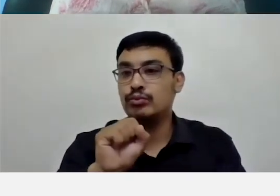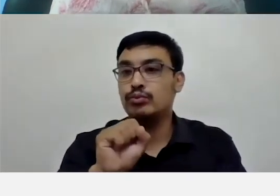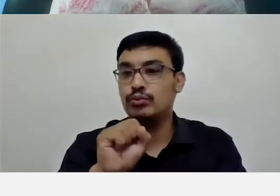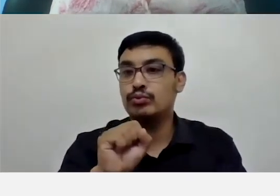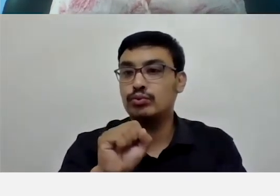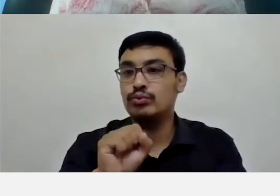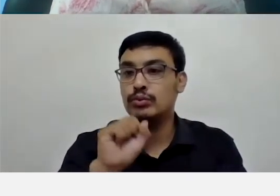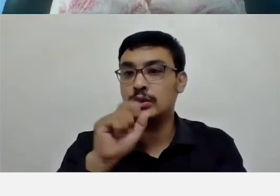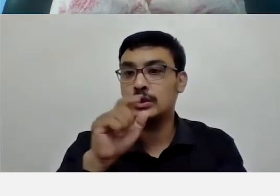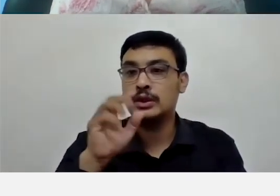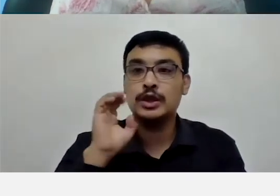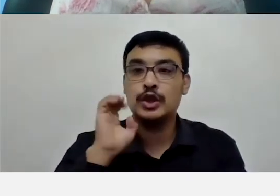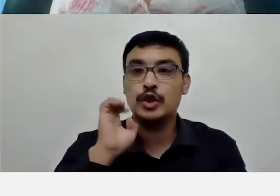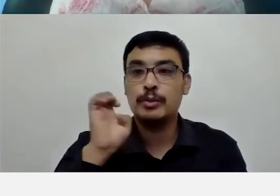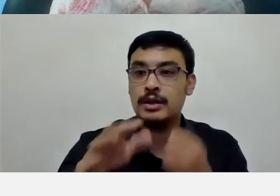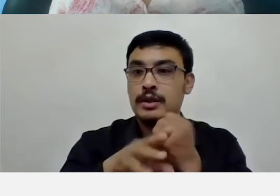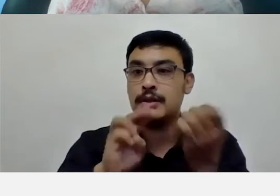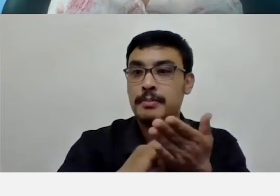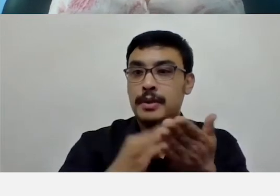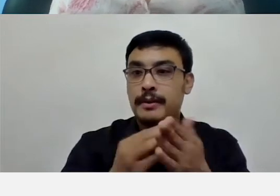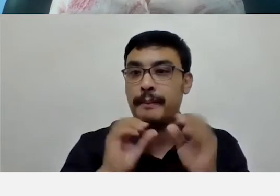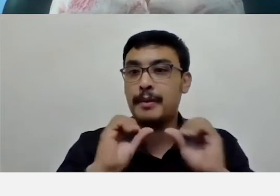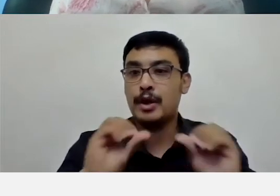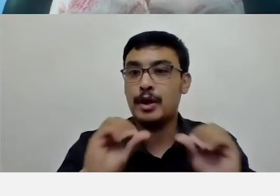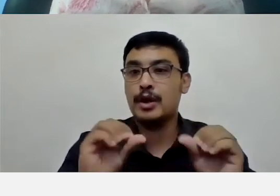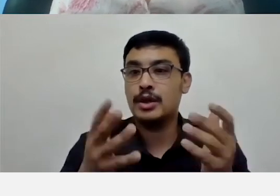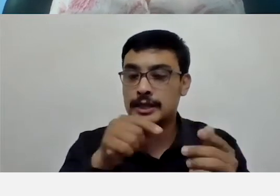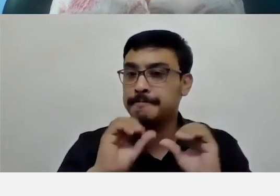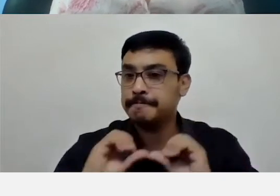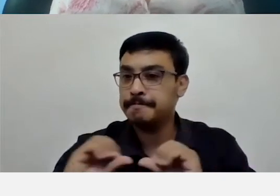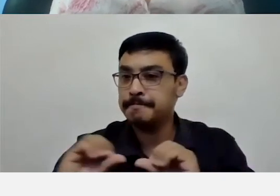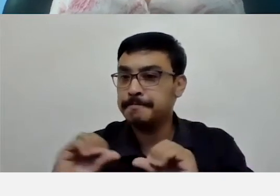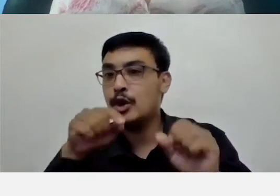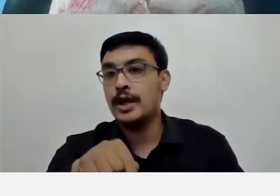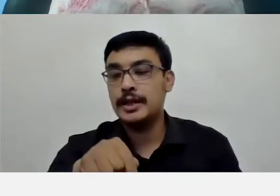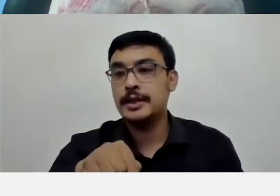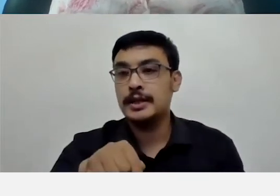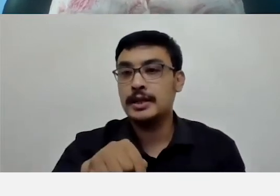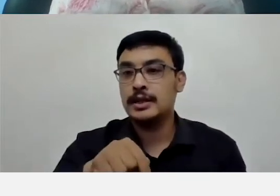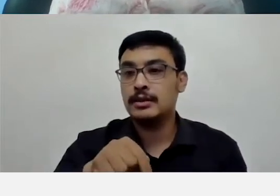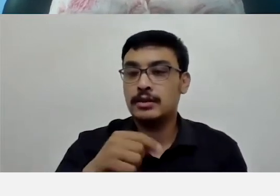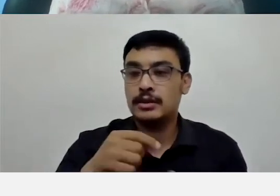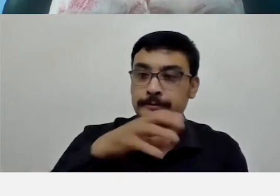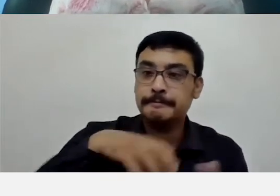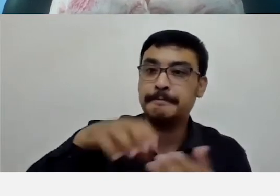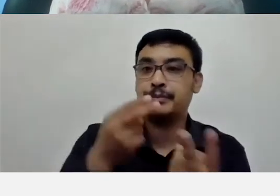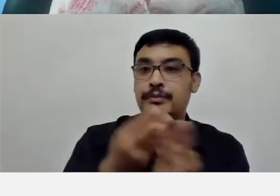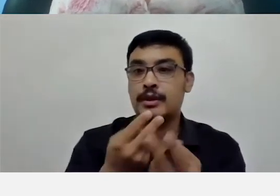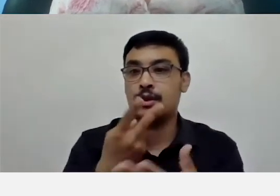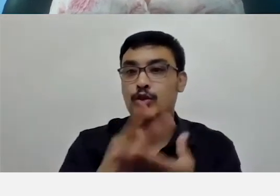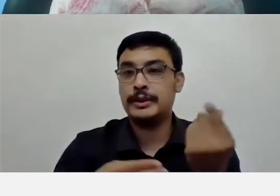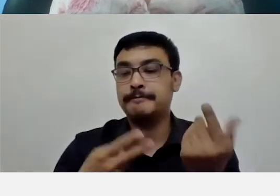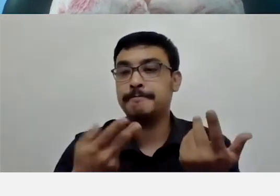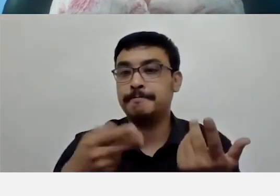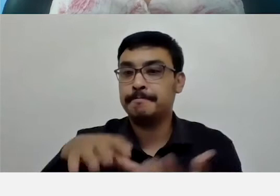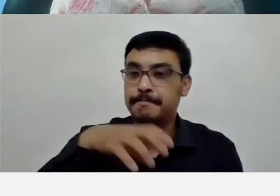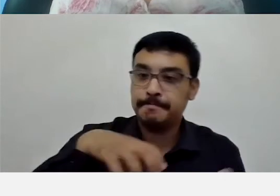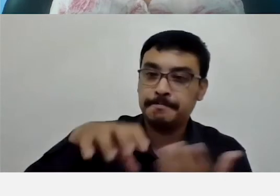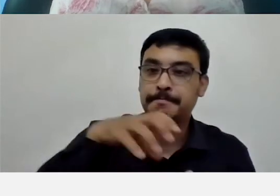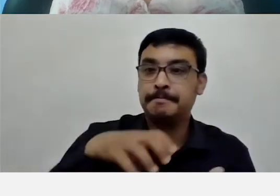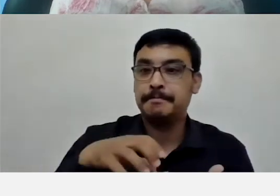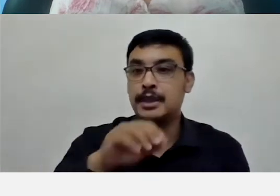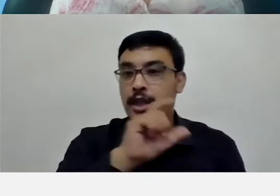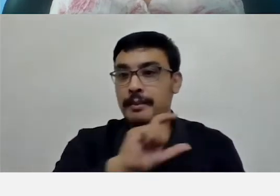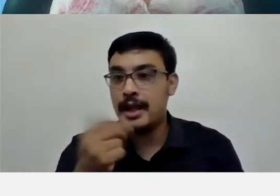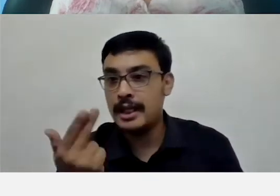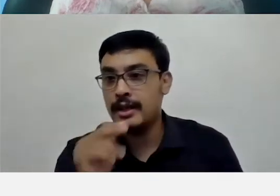European construction over here. And now we can find the mixed tradition of Nepali